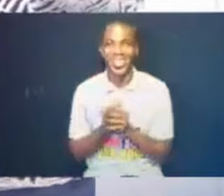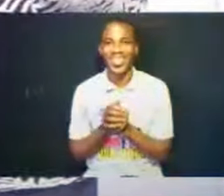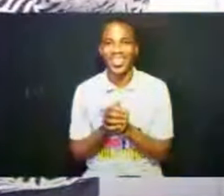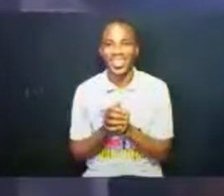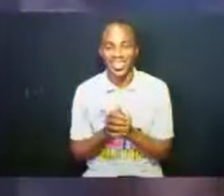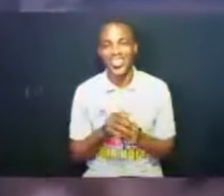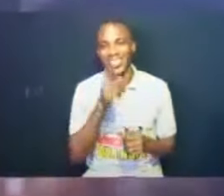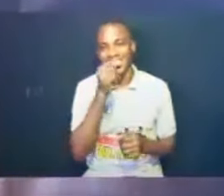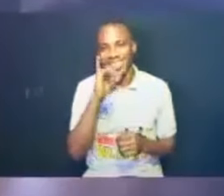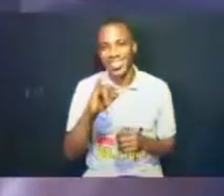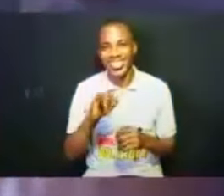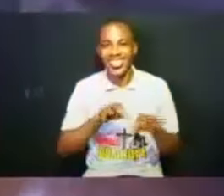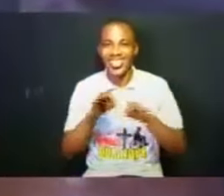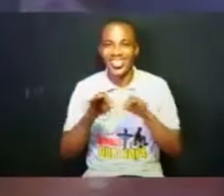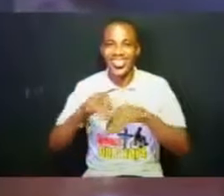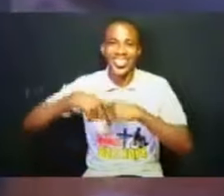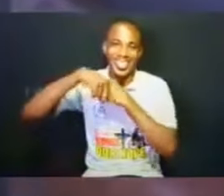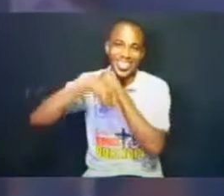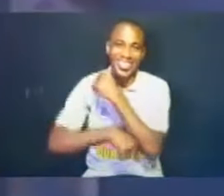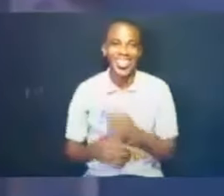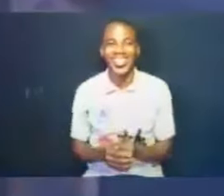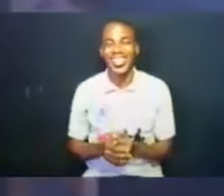I like that one.